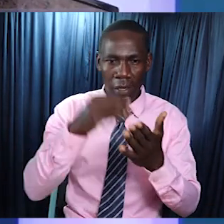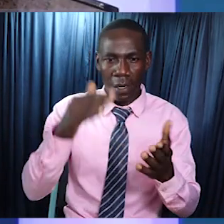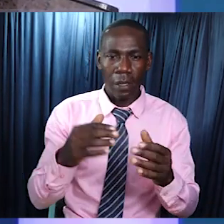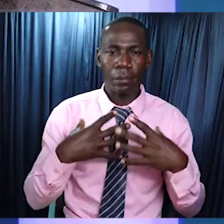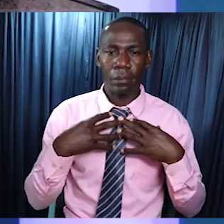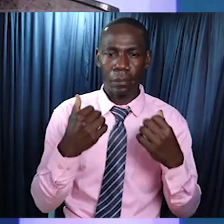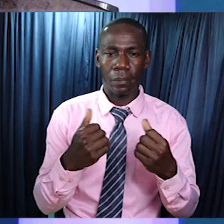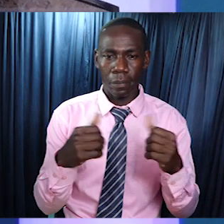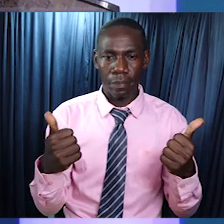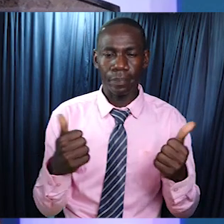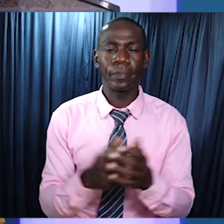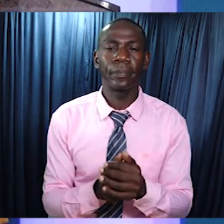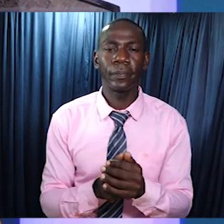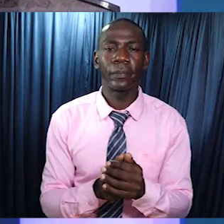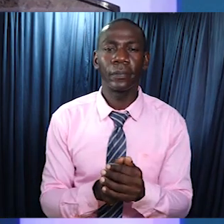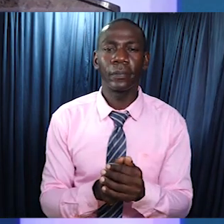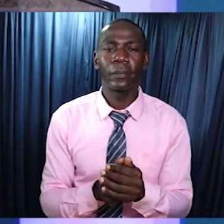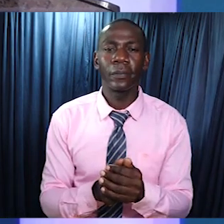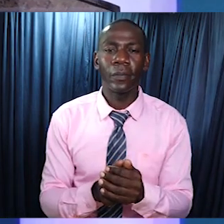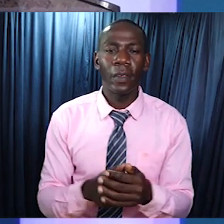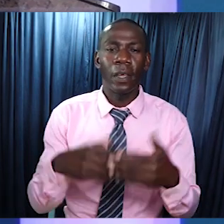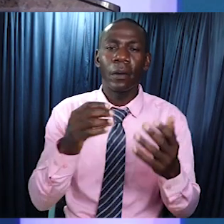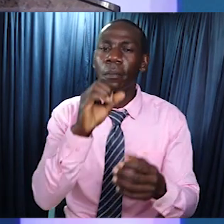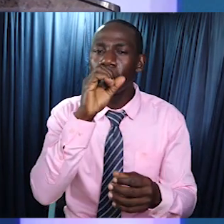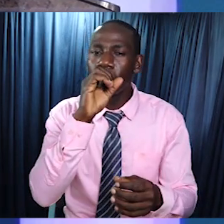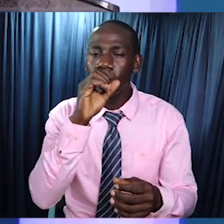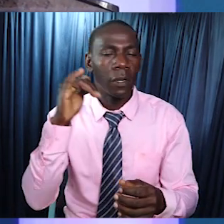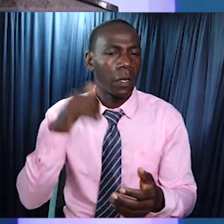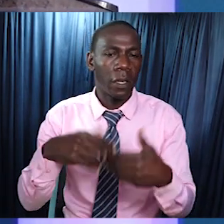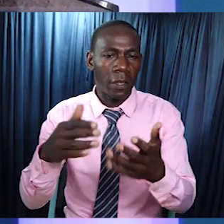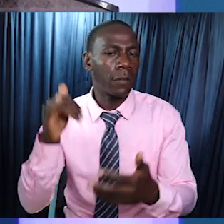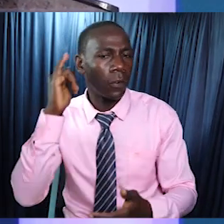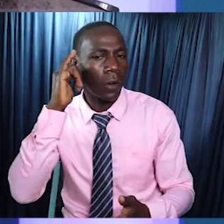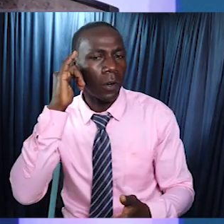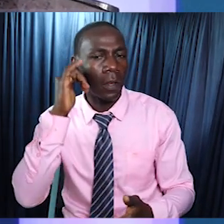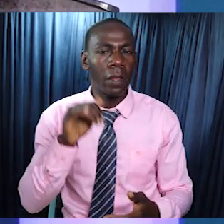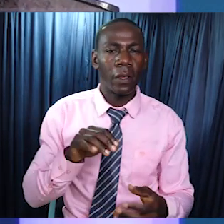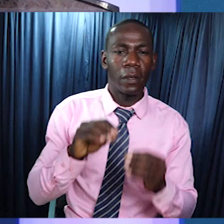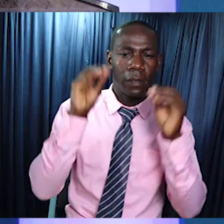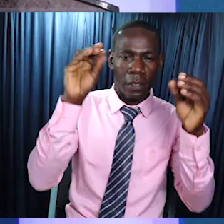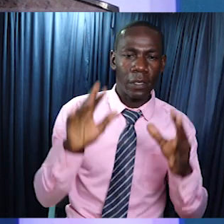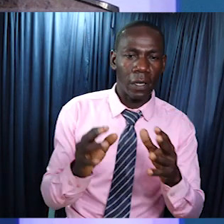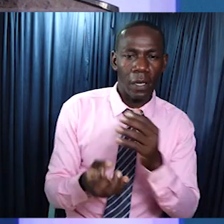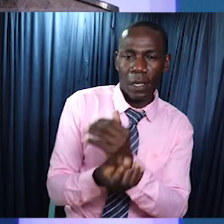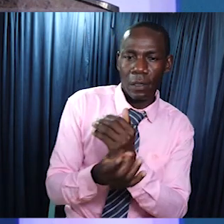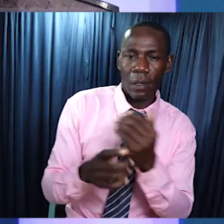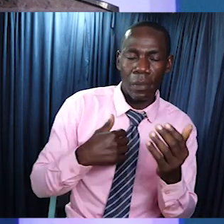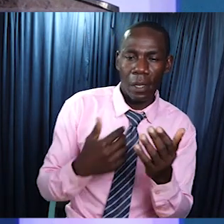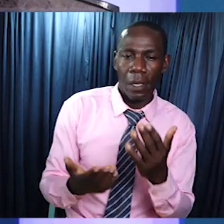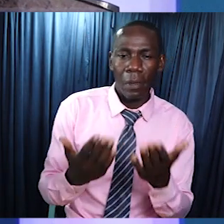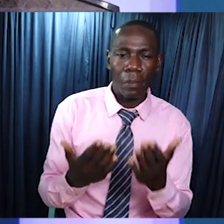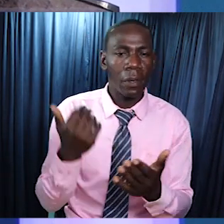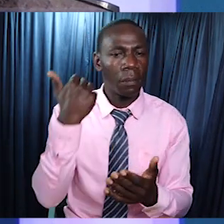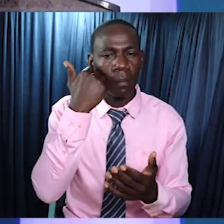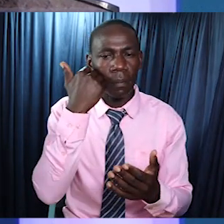exam. Haya mpeni chombo yule madam atushuhudie pa. Give that madam the microphone. Nataka kujua Mungu wetu